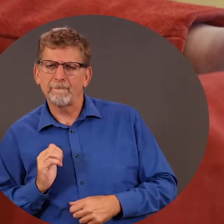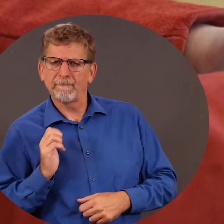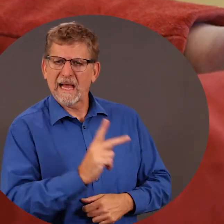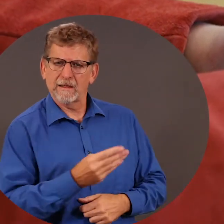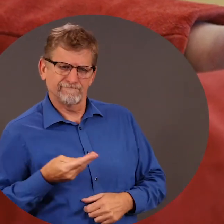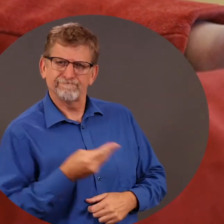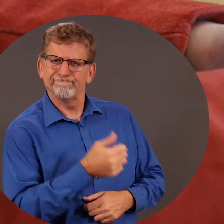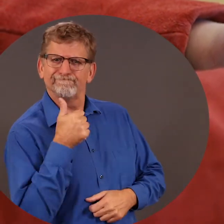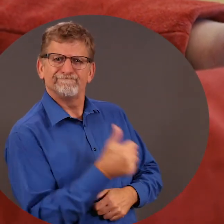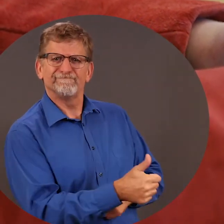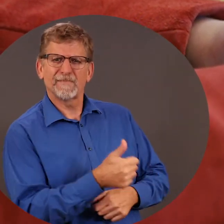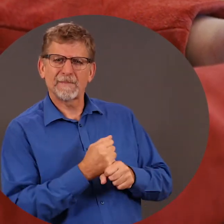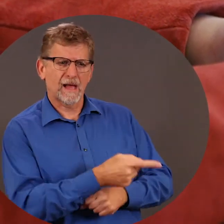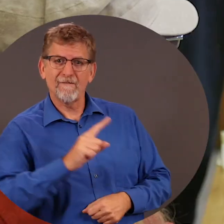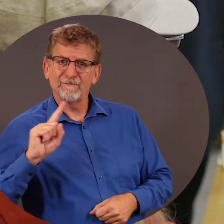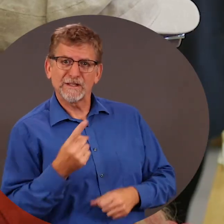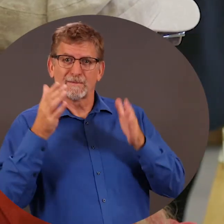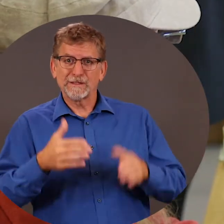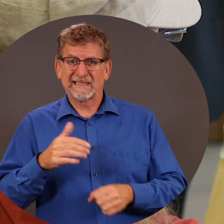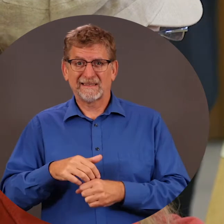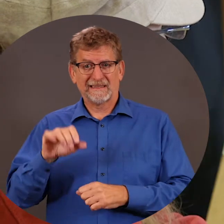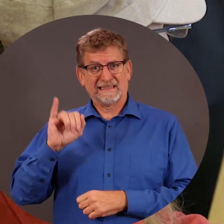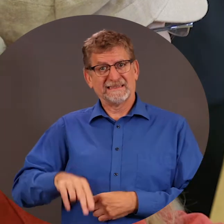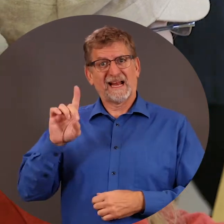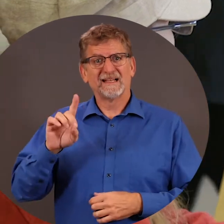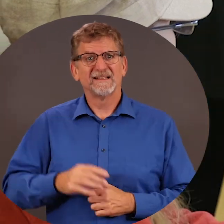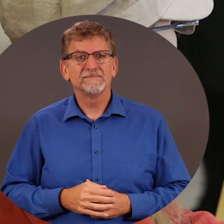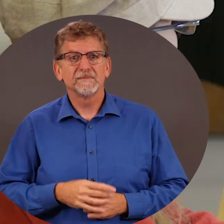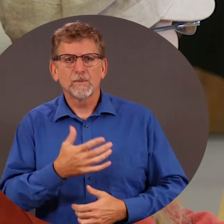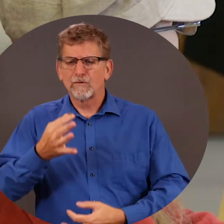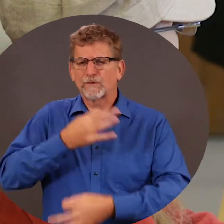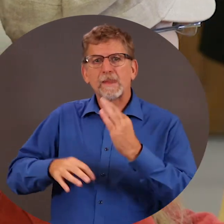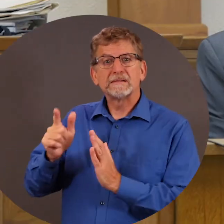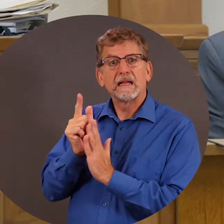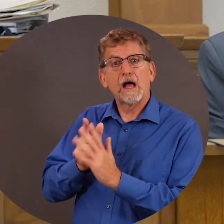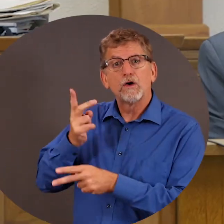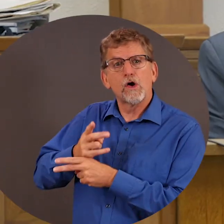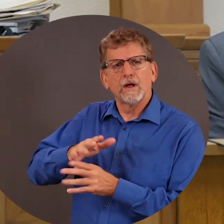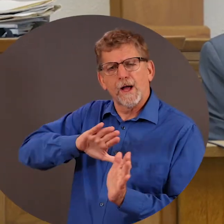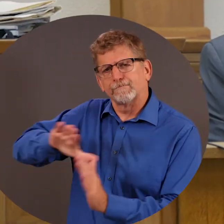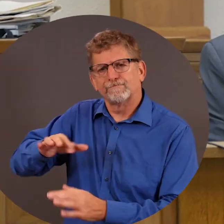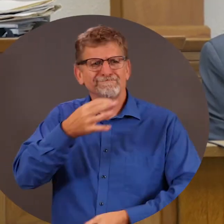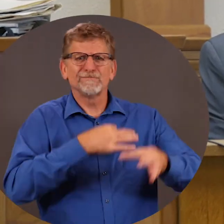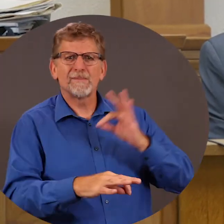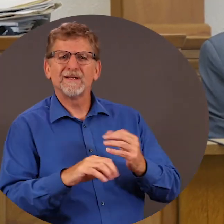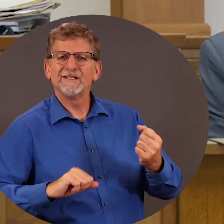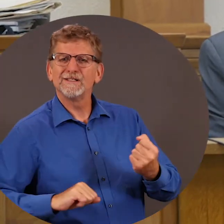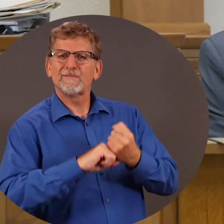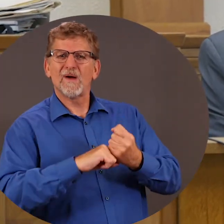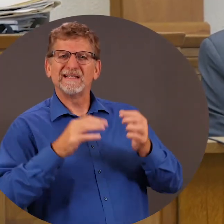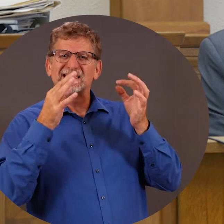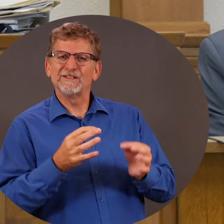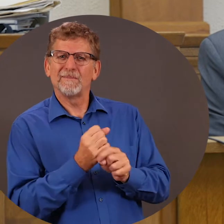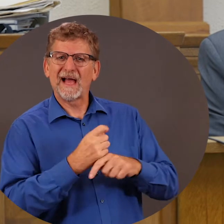a supported decision-making team. How long have you known Jamie? I've known Jamie for about